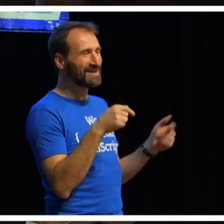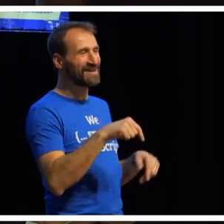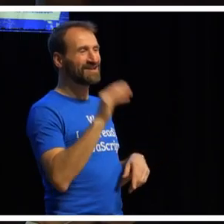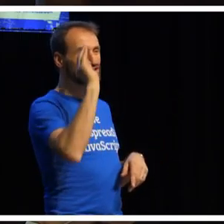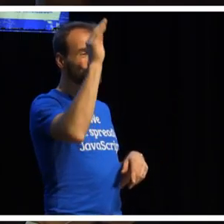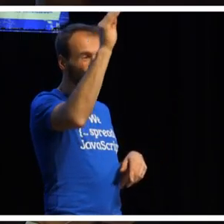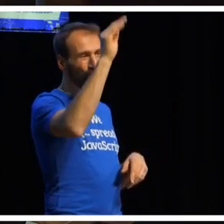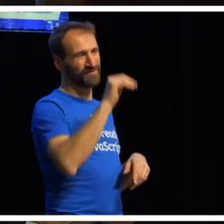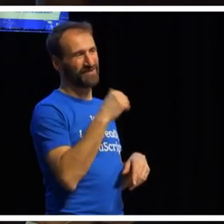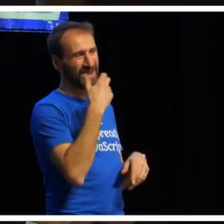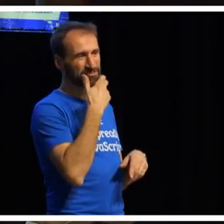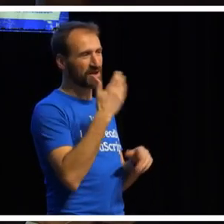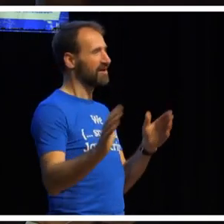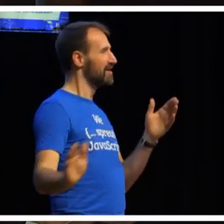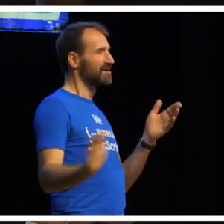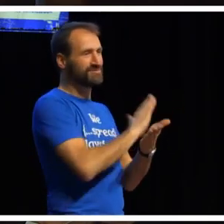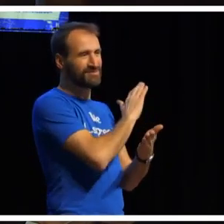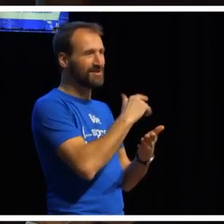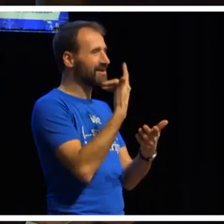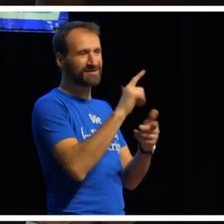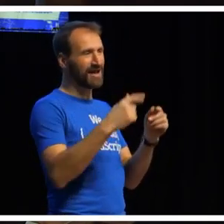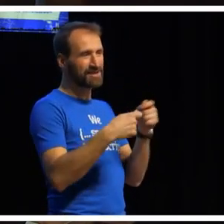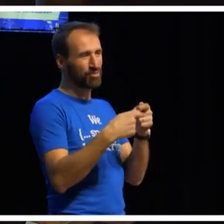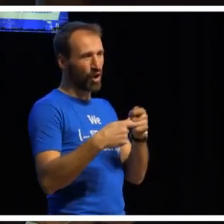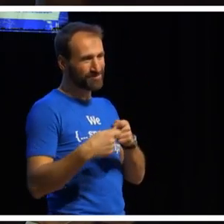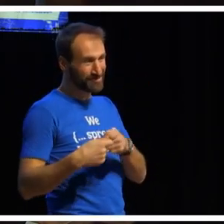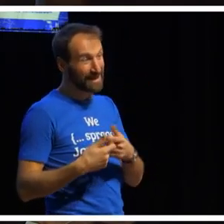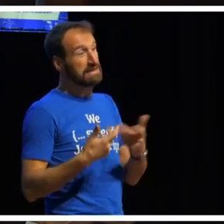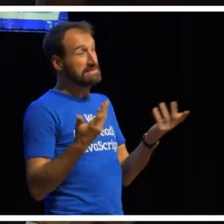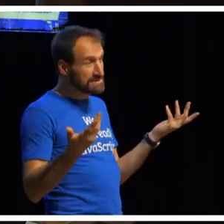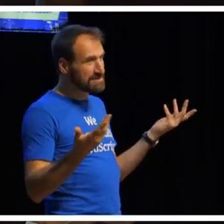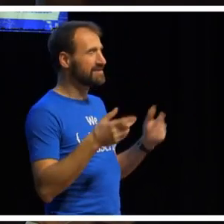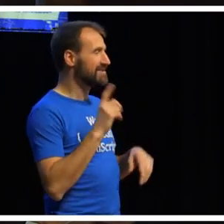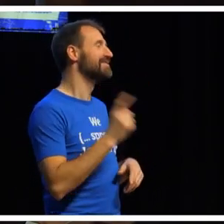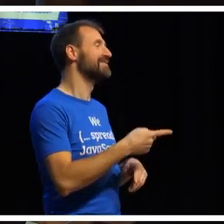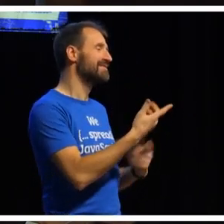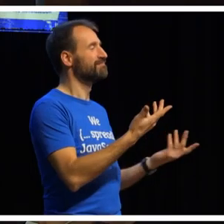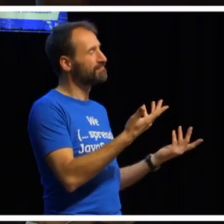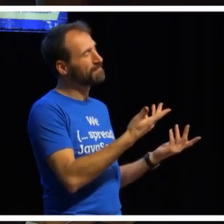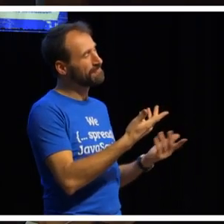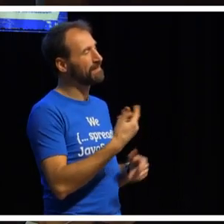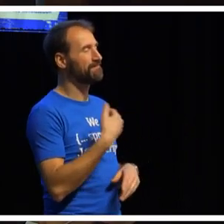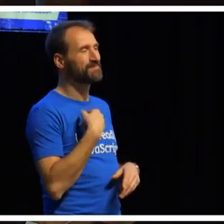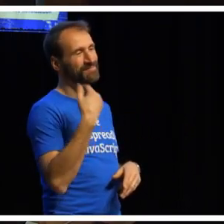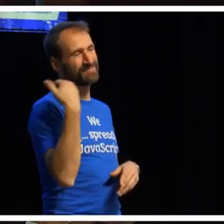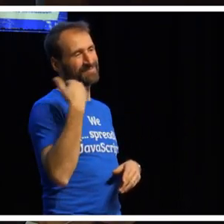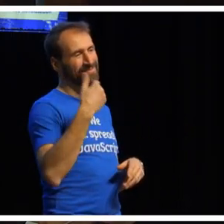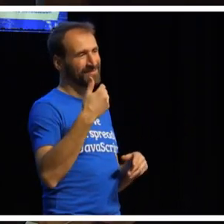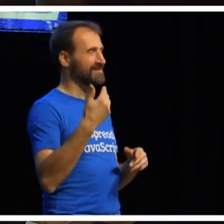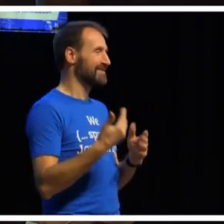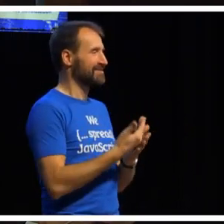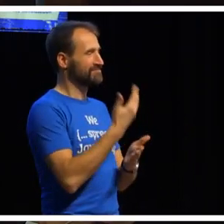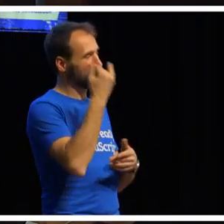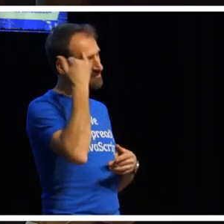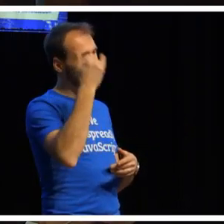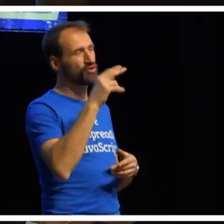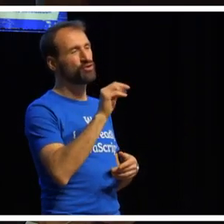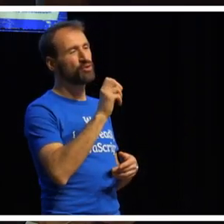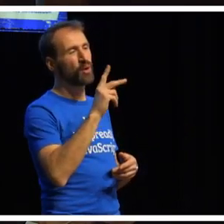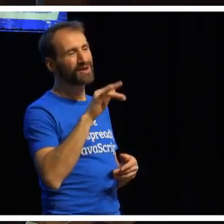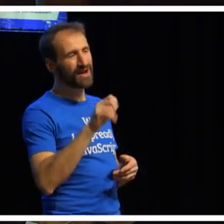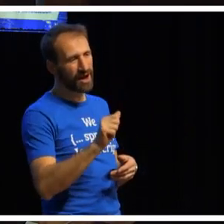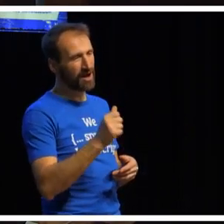is where Bluetooth Low Energy comes in. Bluetooth Low Energy wasn't originally Bluetooth. It was created by Nokia some